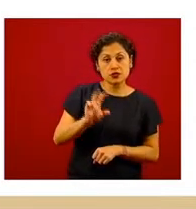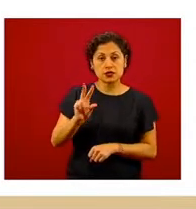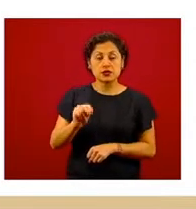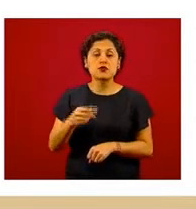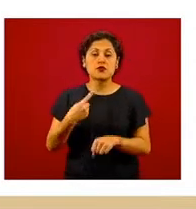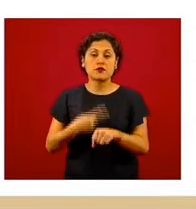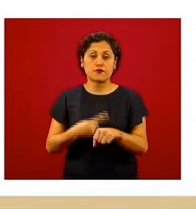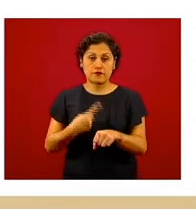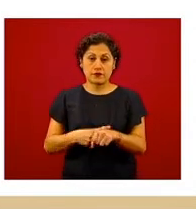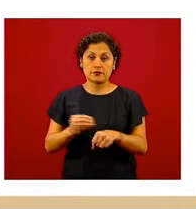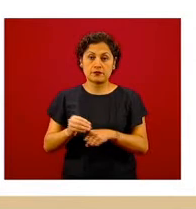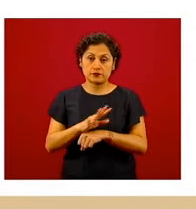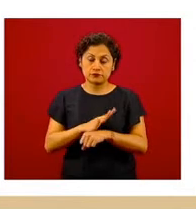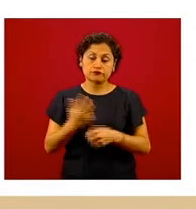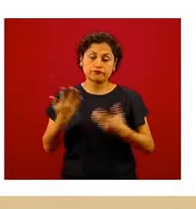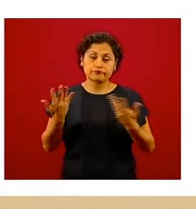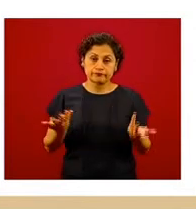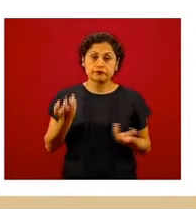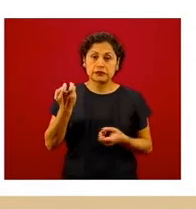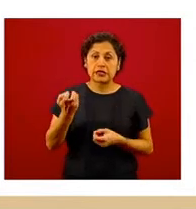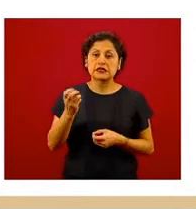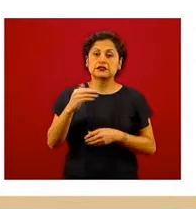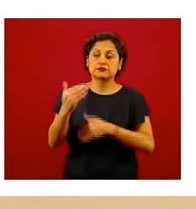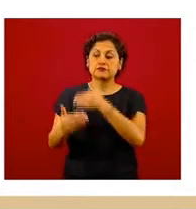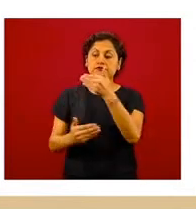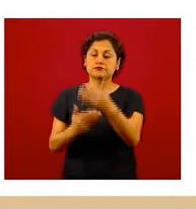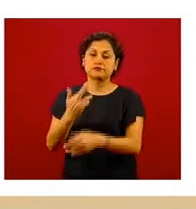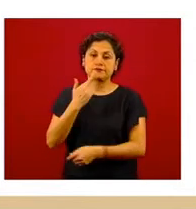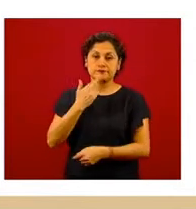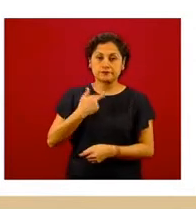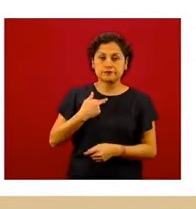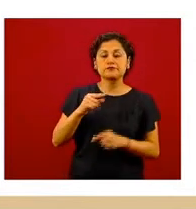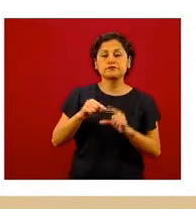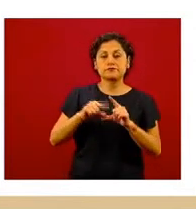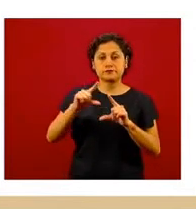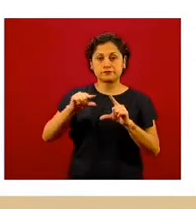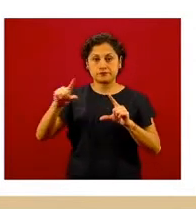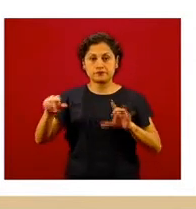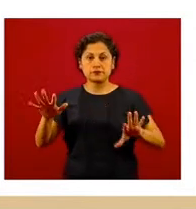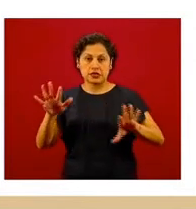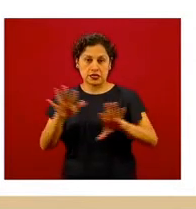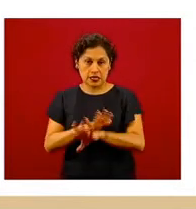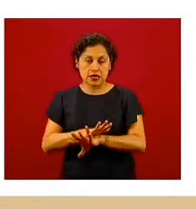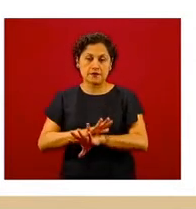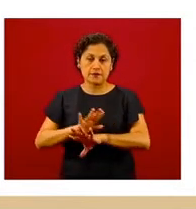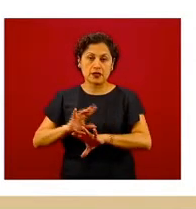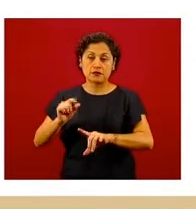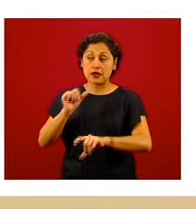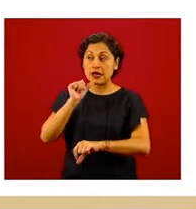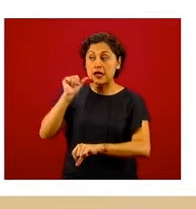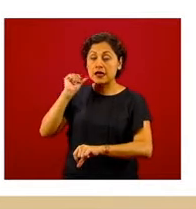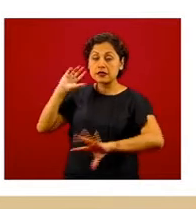COVID-19. And so these numbers might go up in the next few days based on the test results.